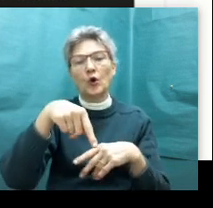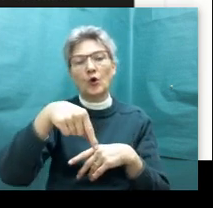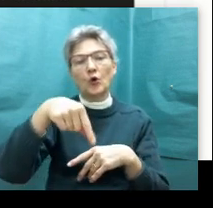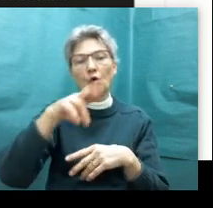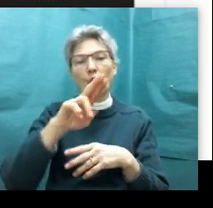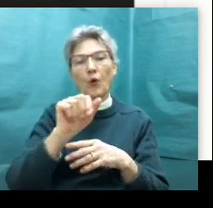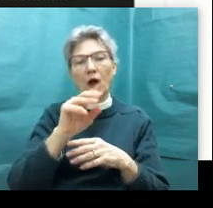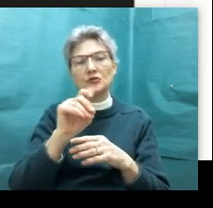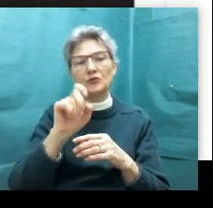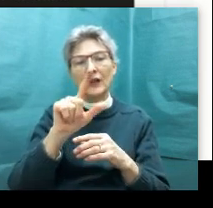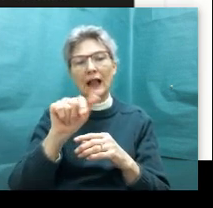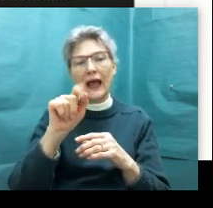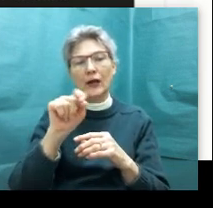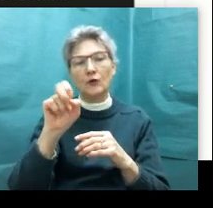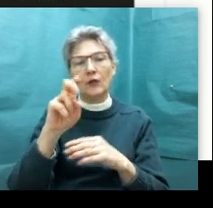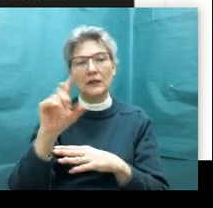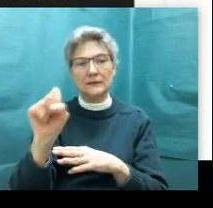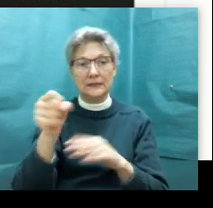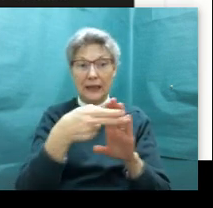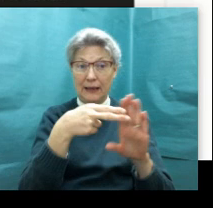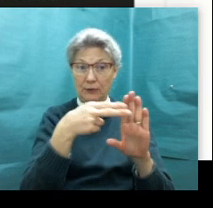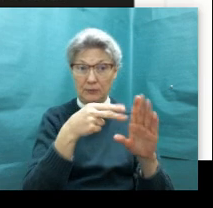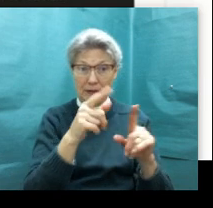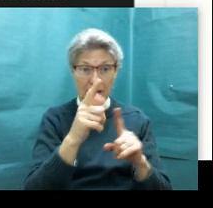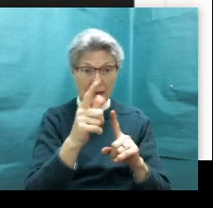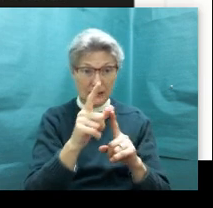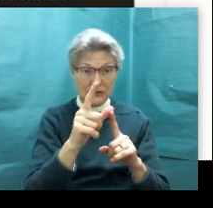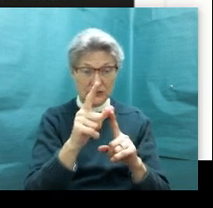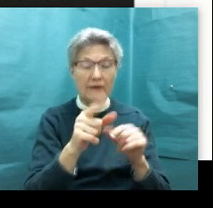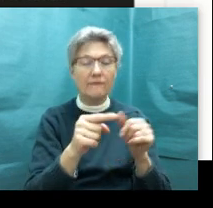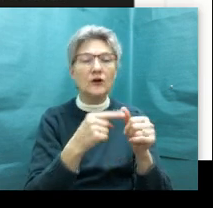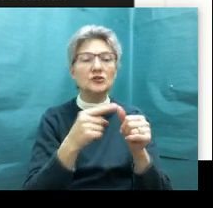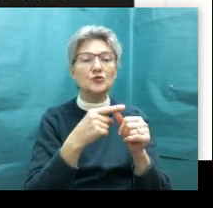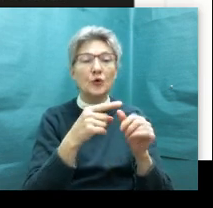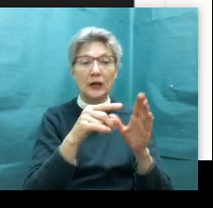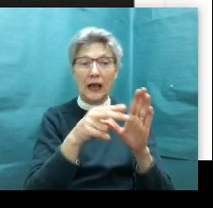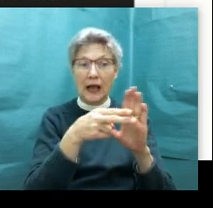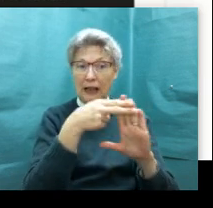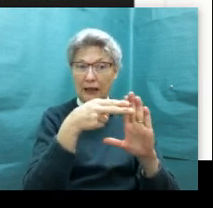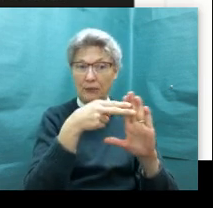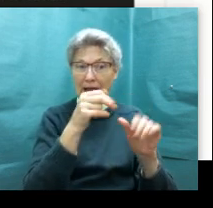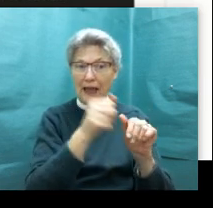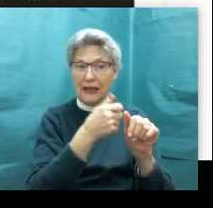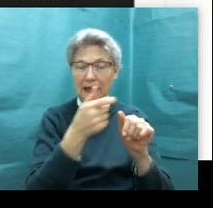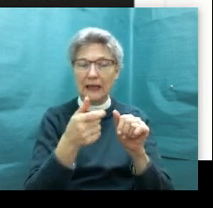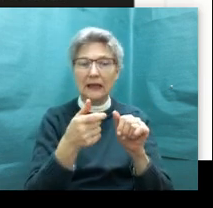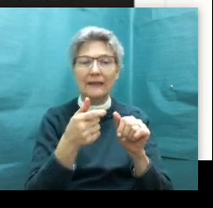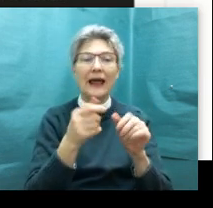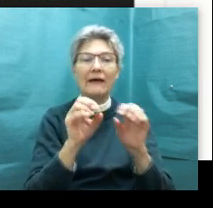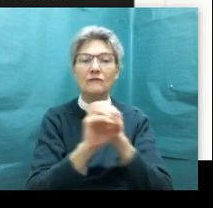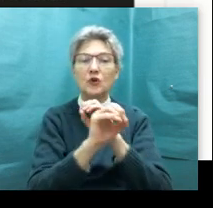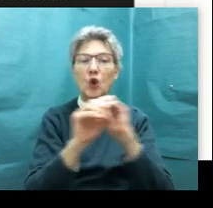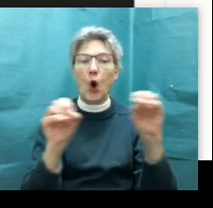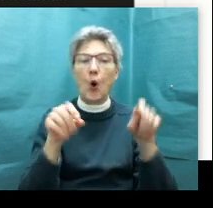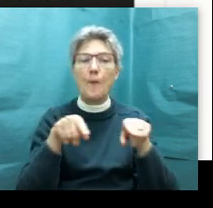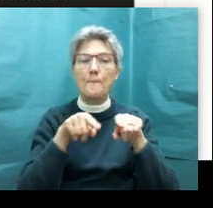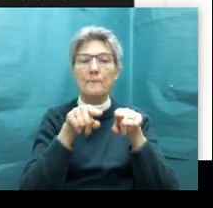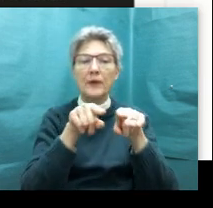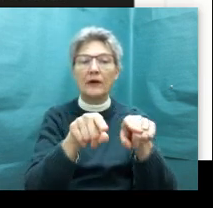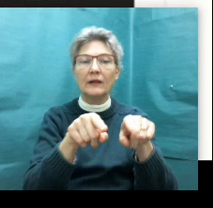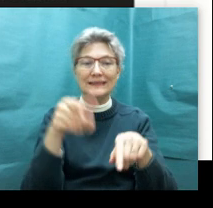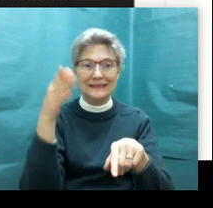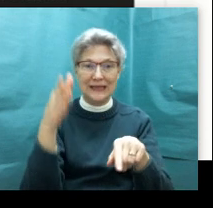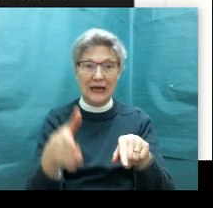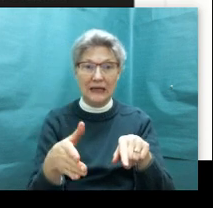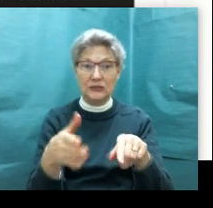letters. So we're going to first identify any quadrilaterals that have no parallel sides. And remember, those blue